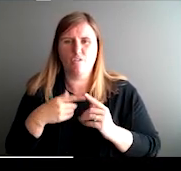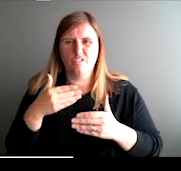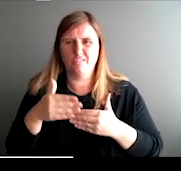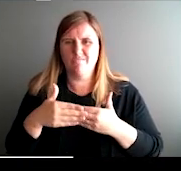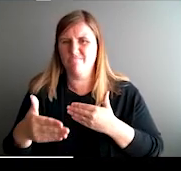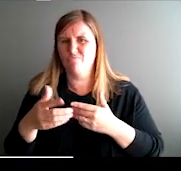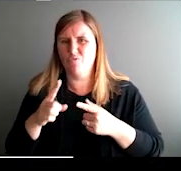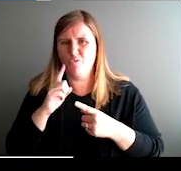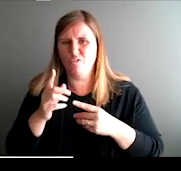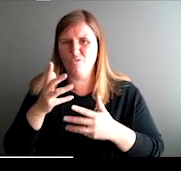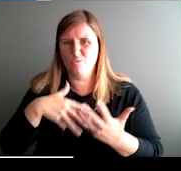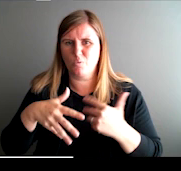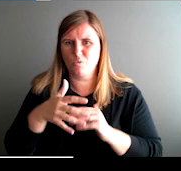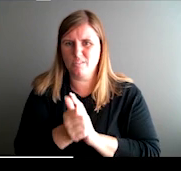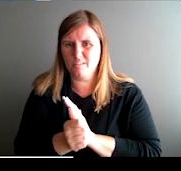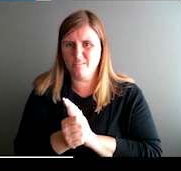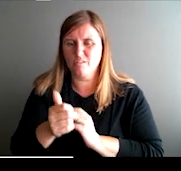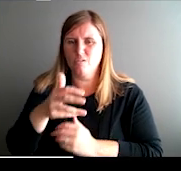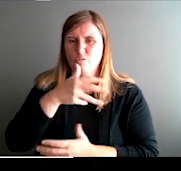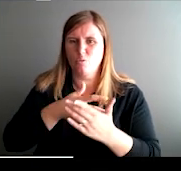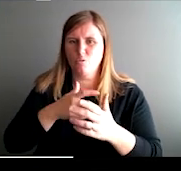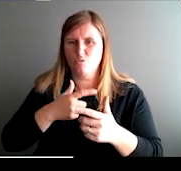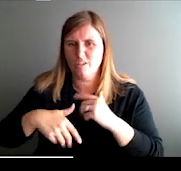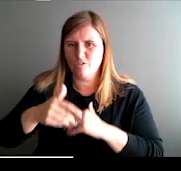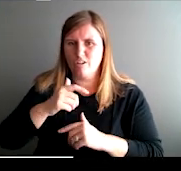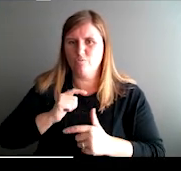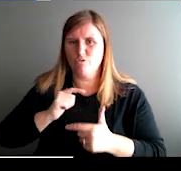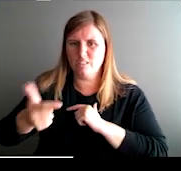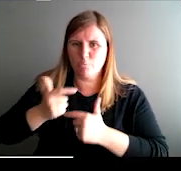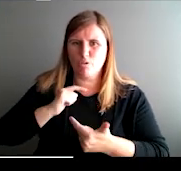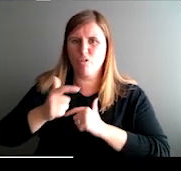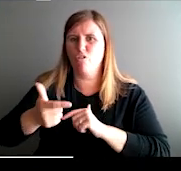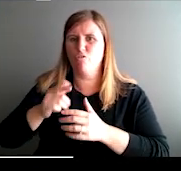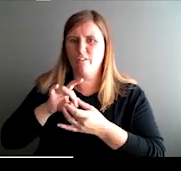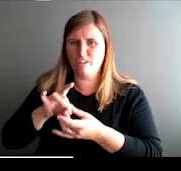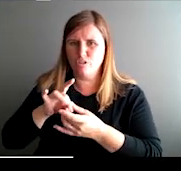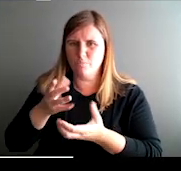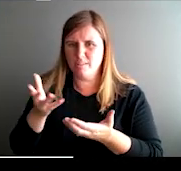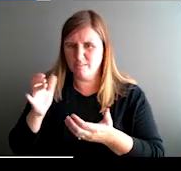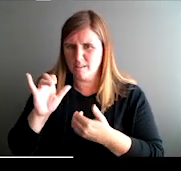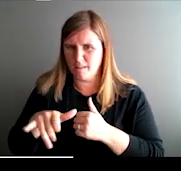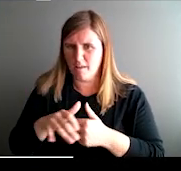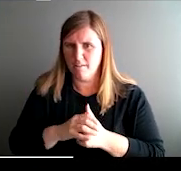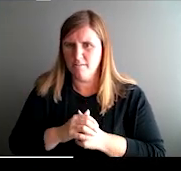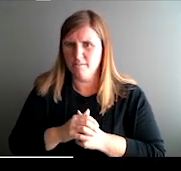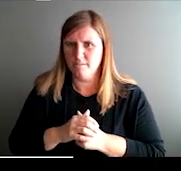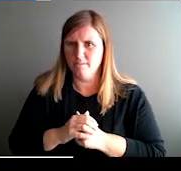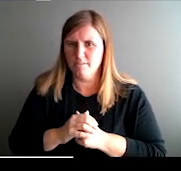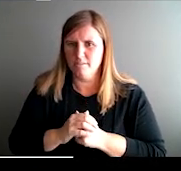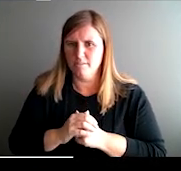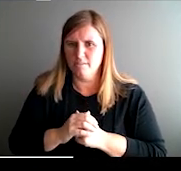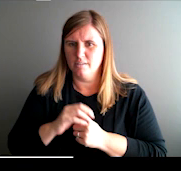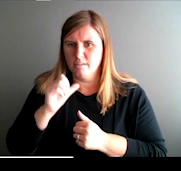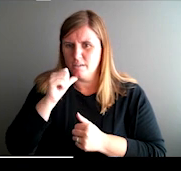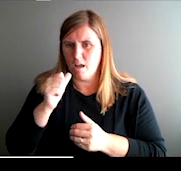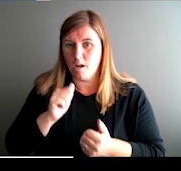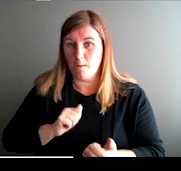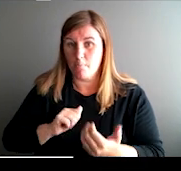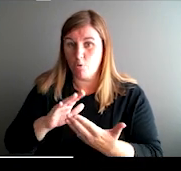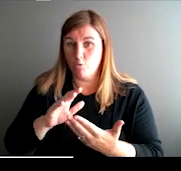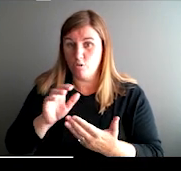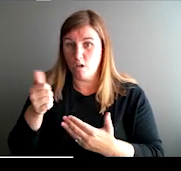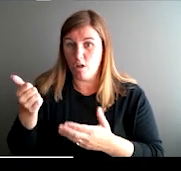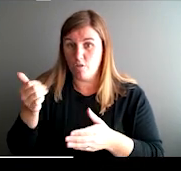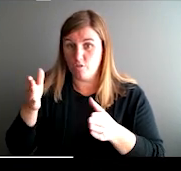towards social skills, social interaction, reciprocal relationships, things of that nature. Not approaching